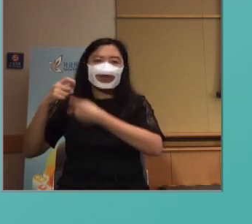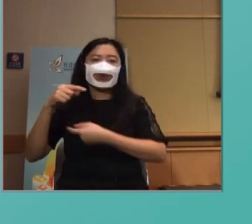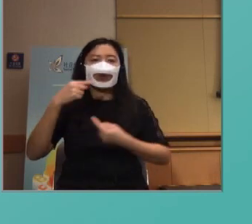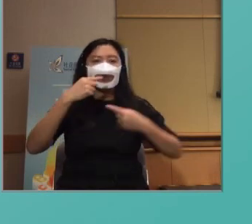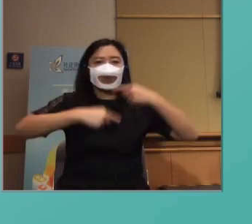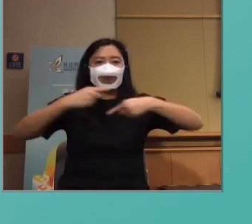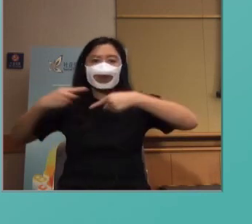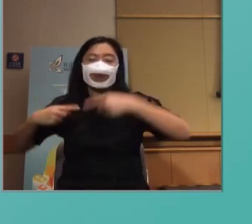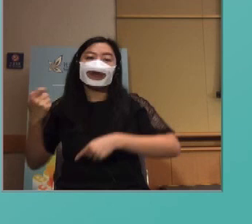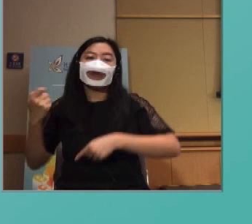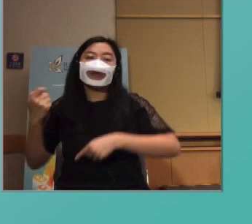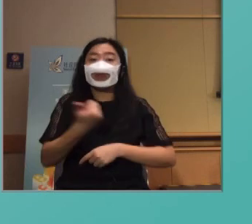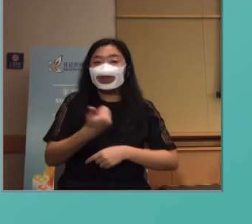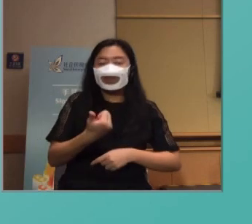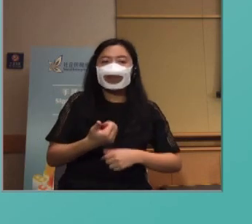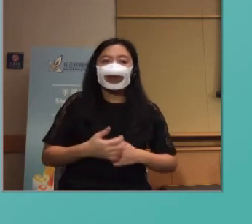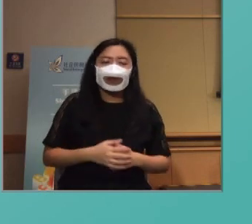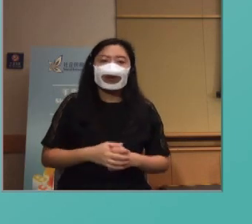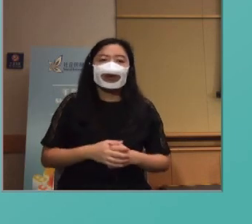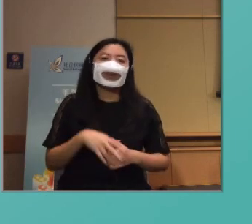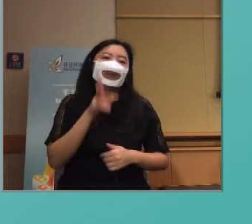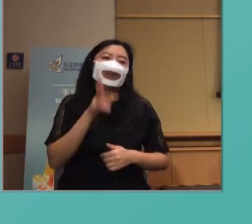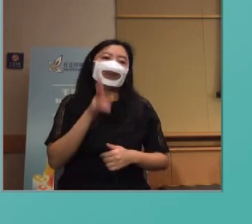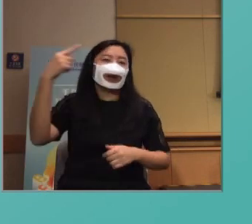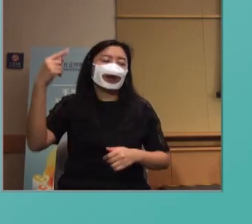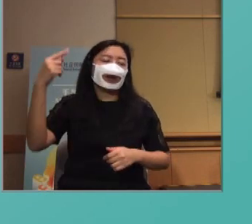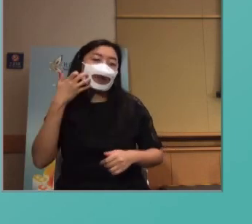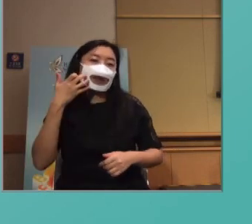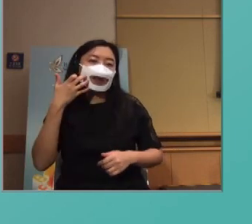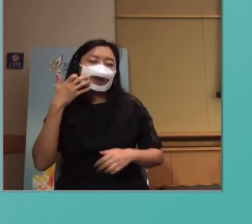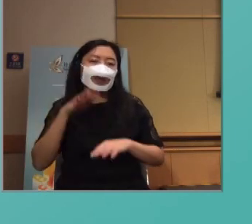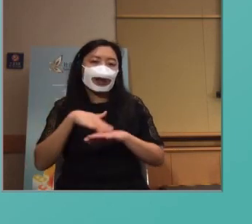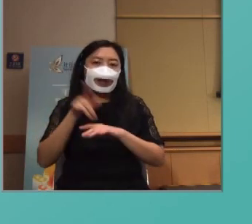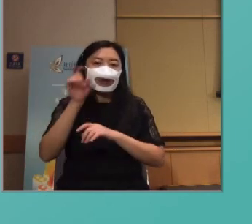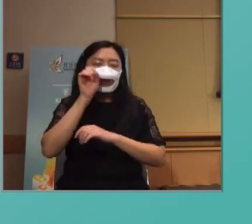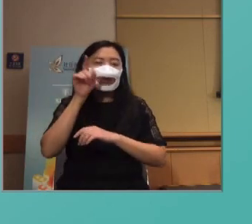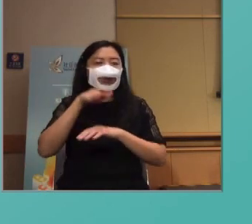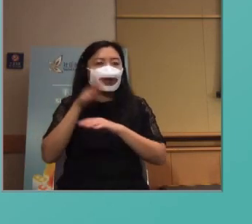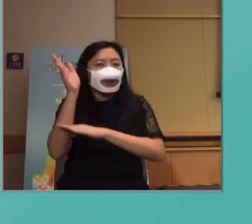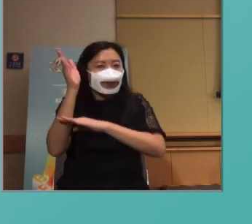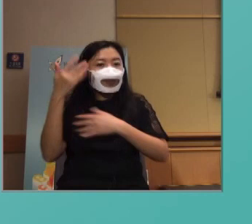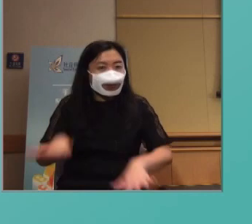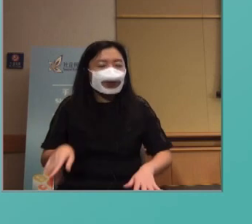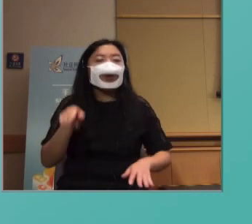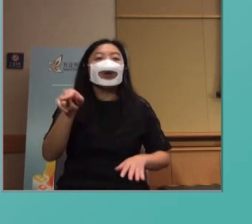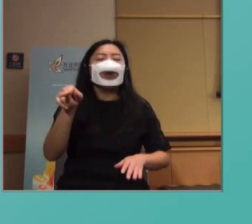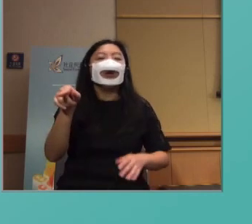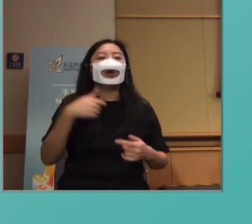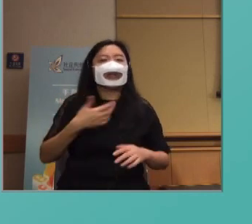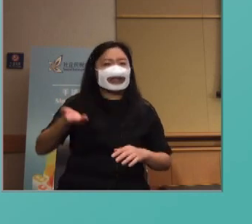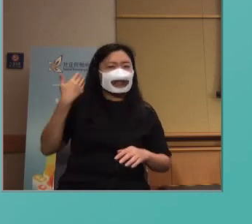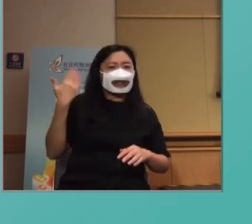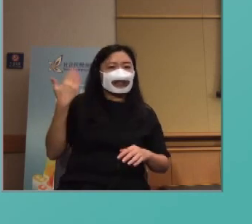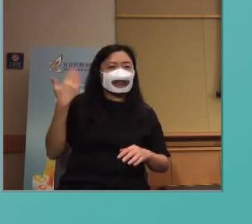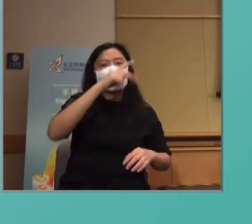Eric pointed out, and there's so many things that we can't even imagine that non-fungible tokens can do, because now we have the freedom of everyone